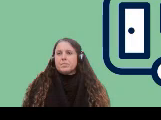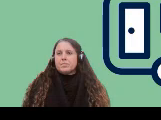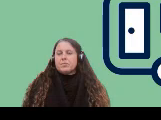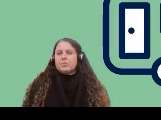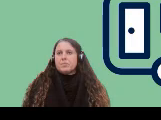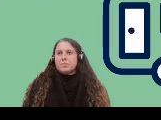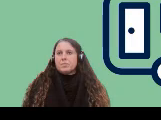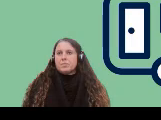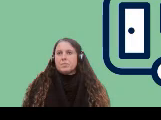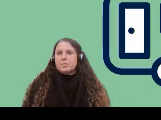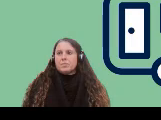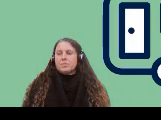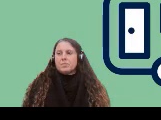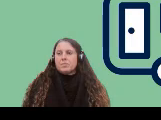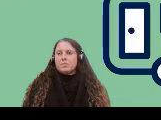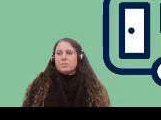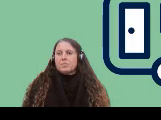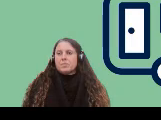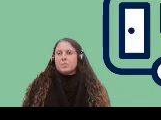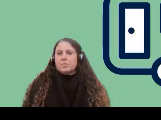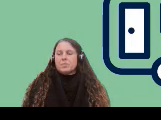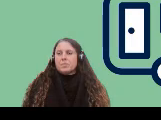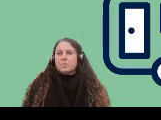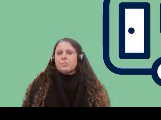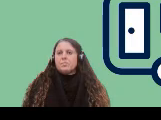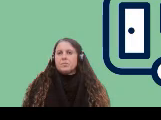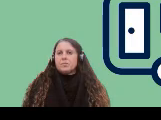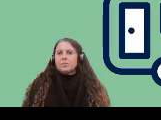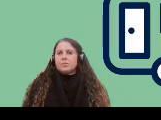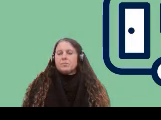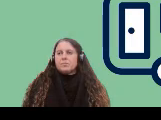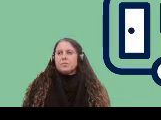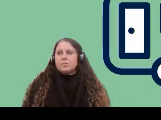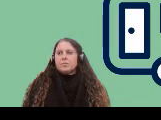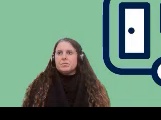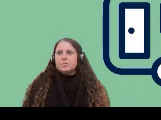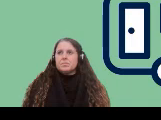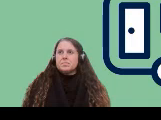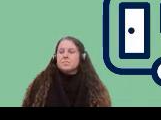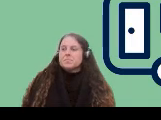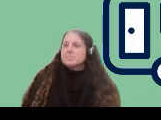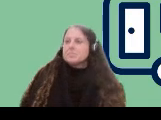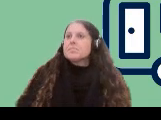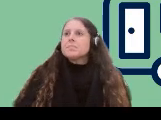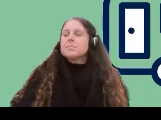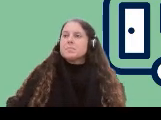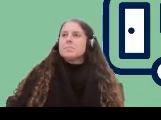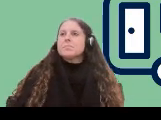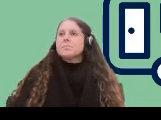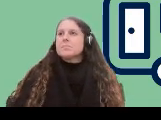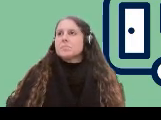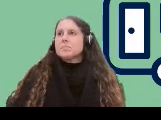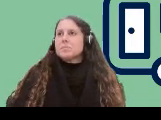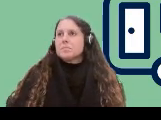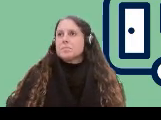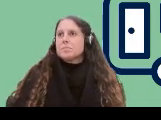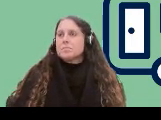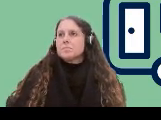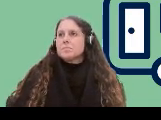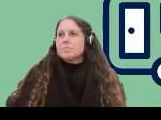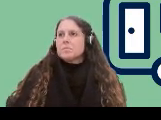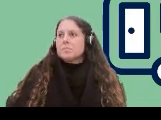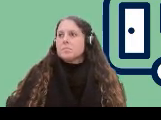under the scheme and make it as easy for them to meet them. There are penalties and there are fines